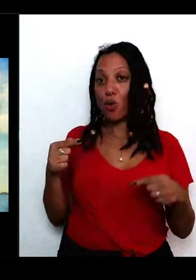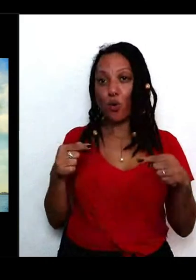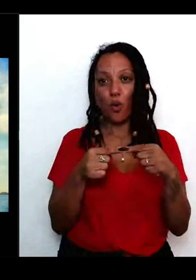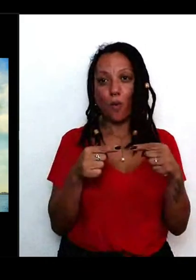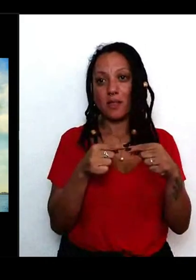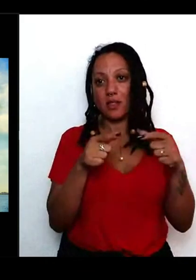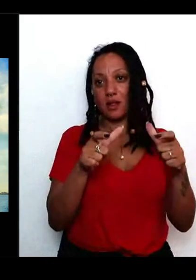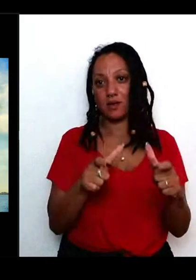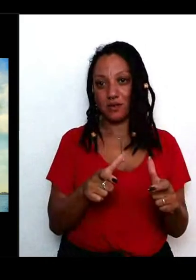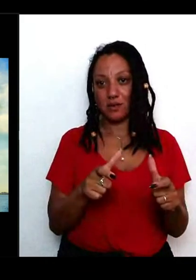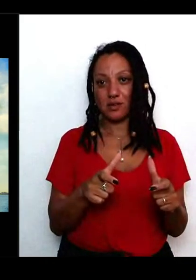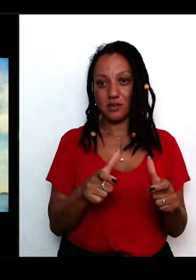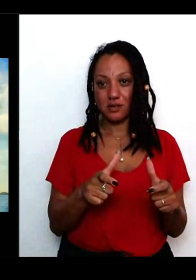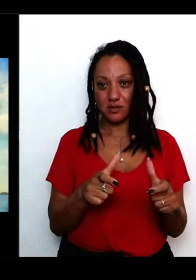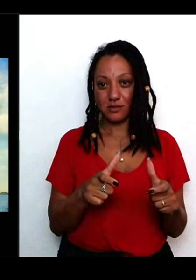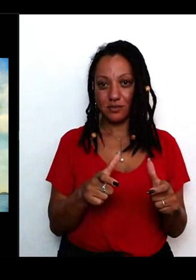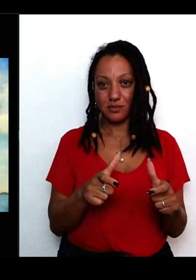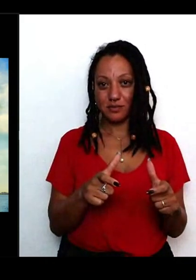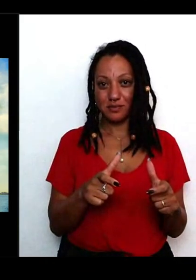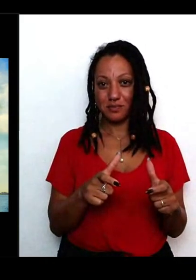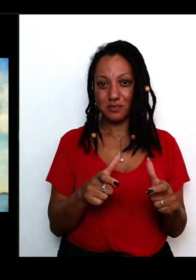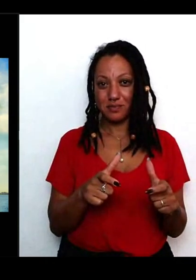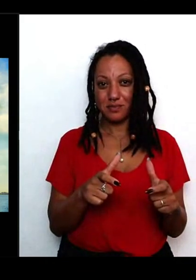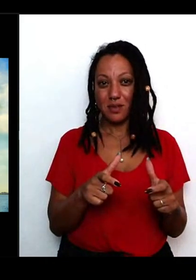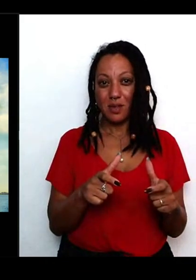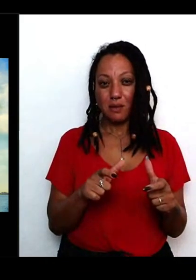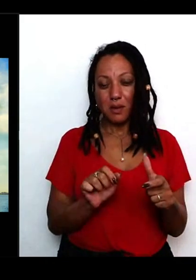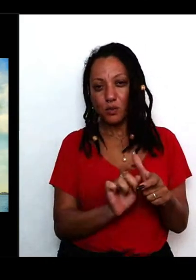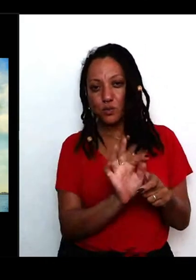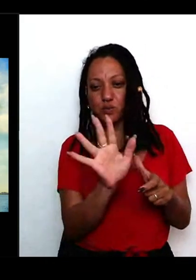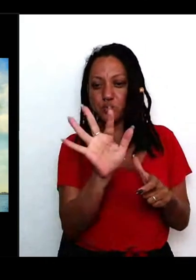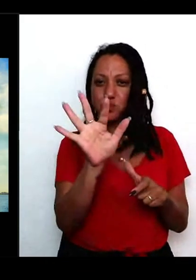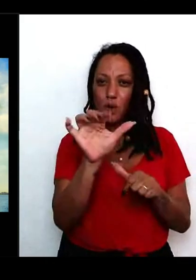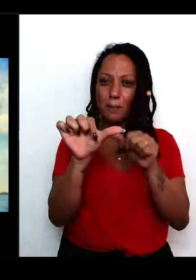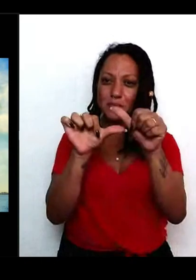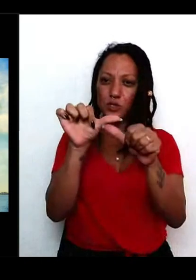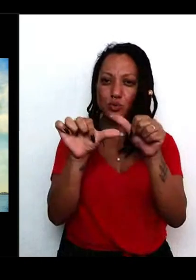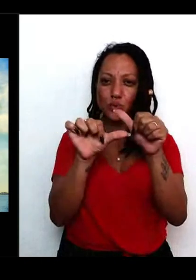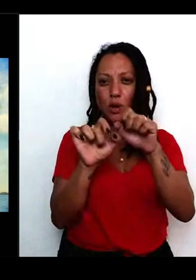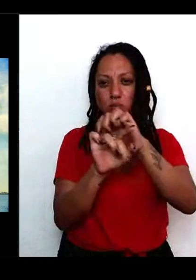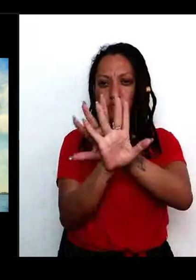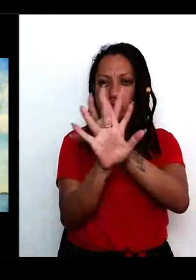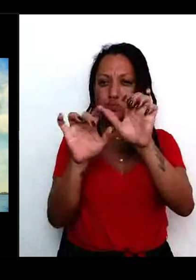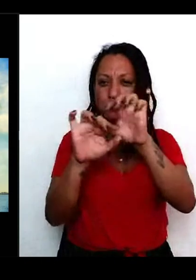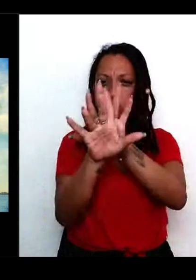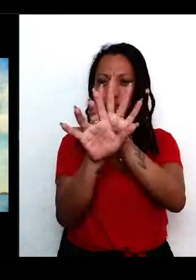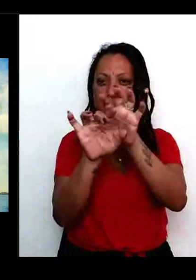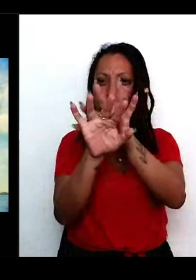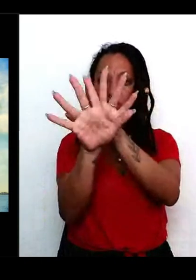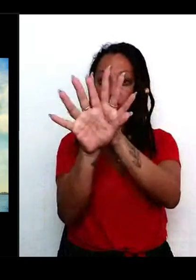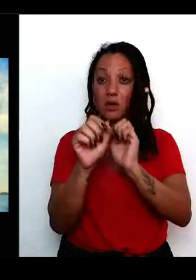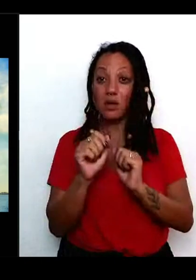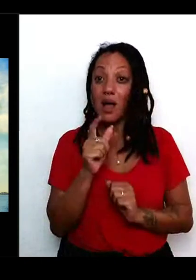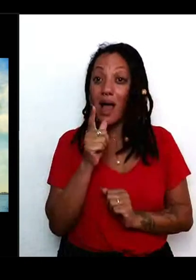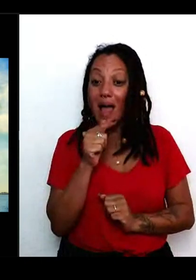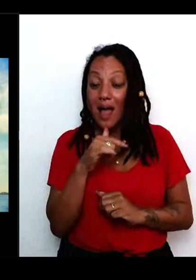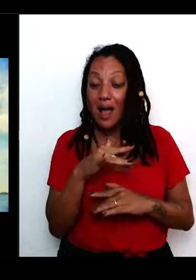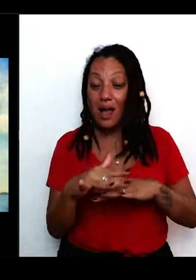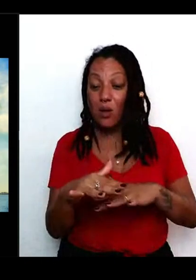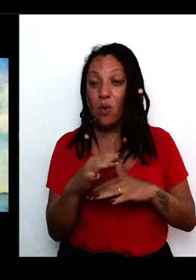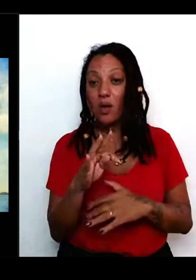is spectacular and what I really was after in this piece